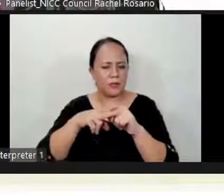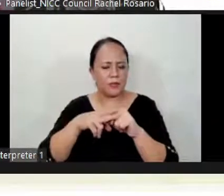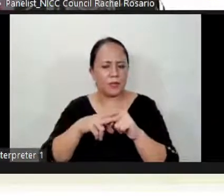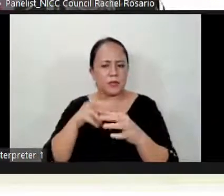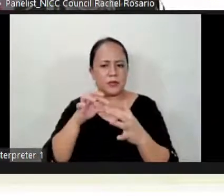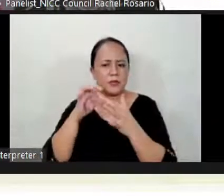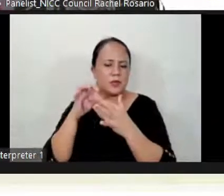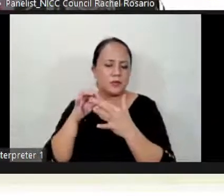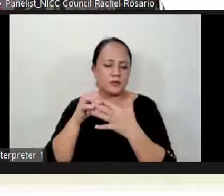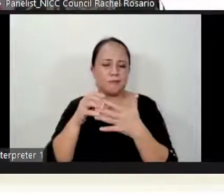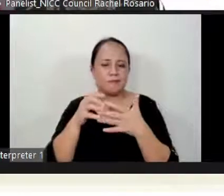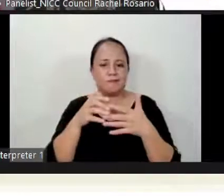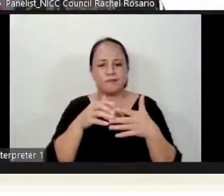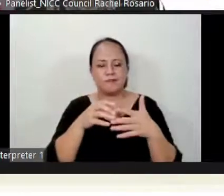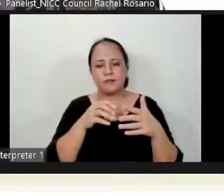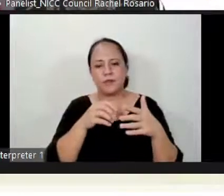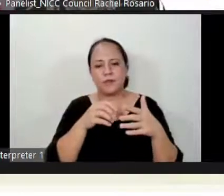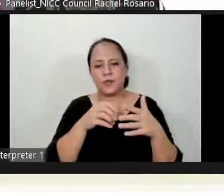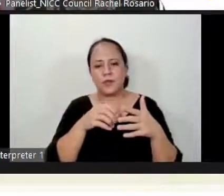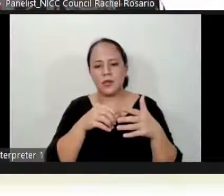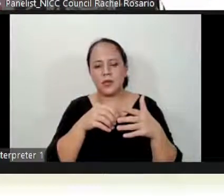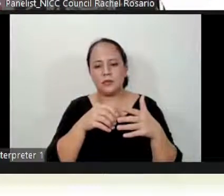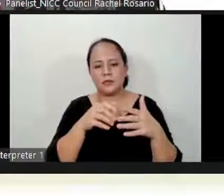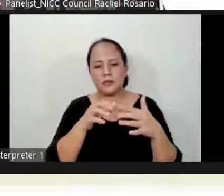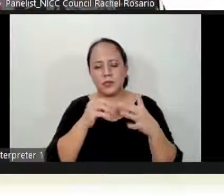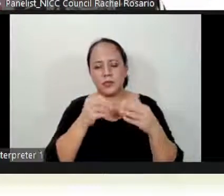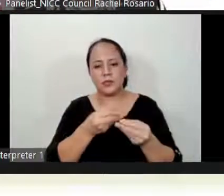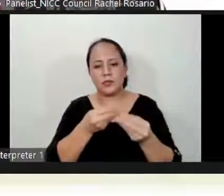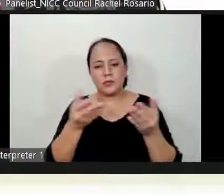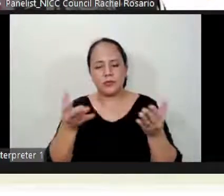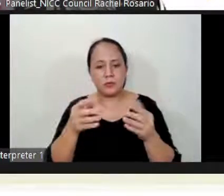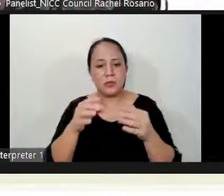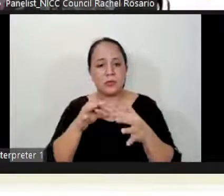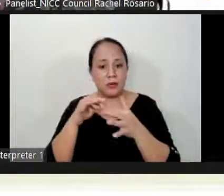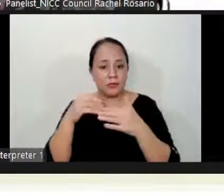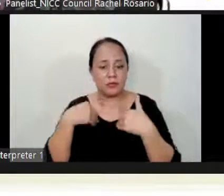privileges provided since